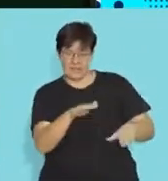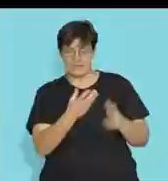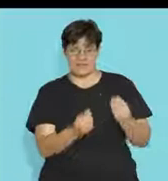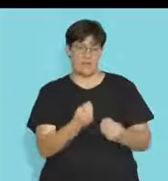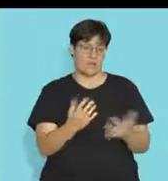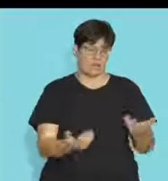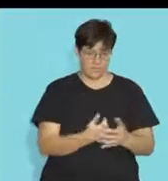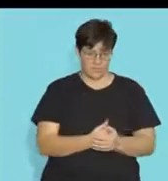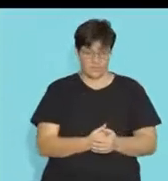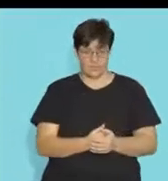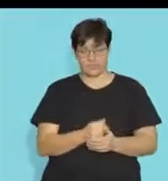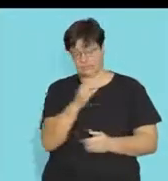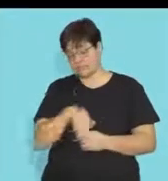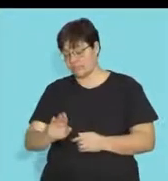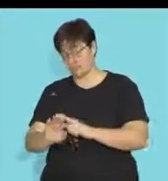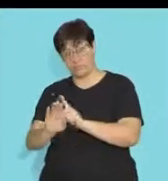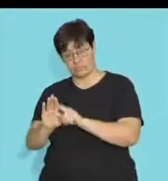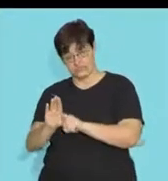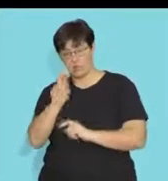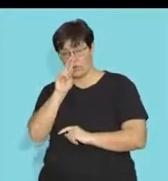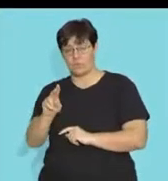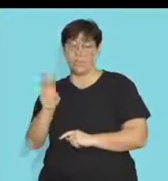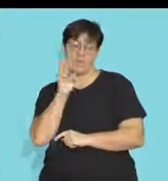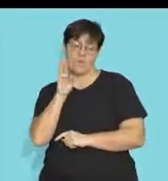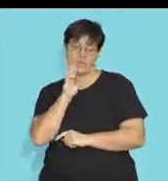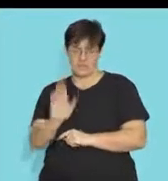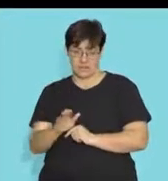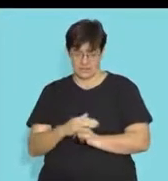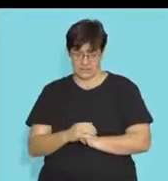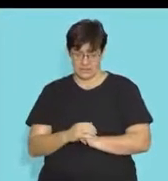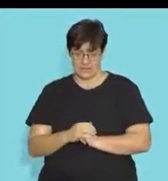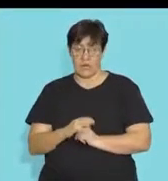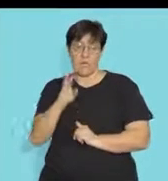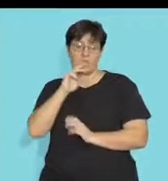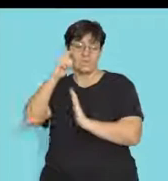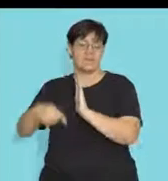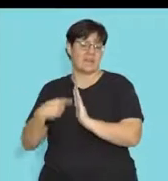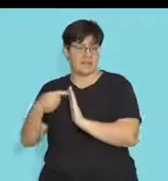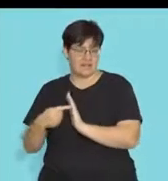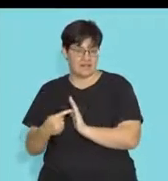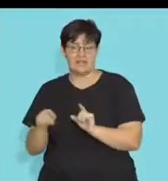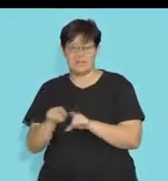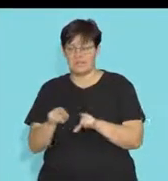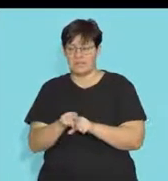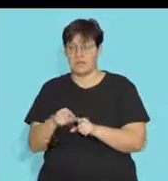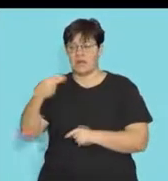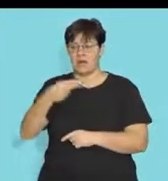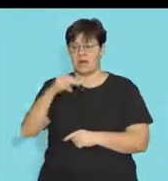atmosphere. We also will spend some time looking at the water cycle. Again, the water cycle is also called